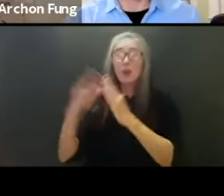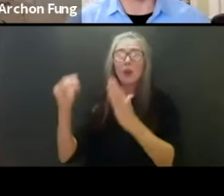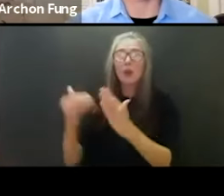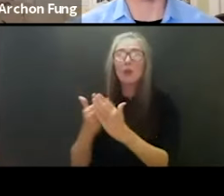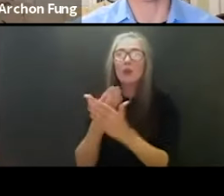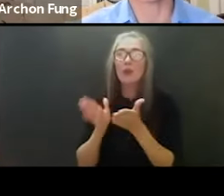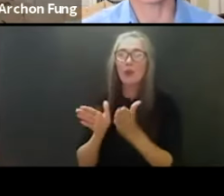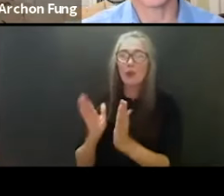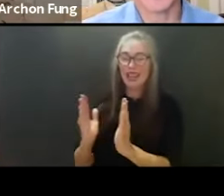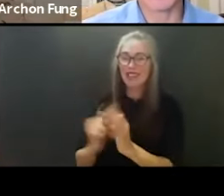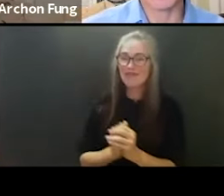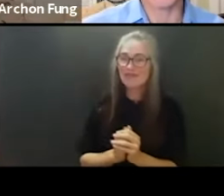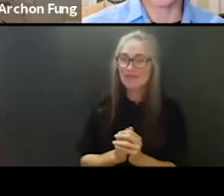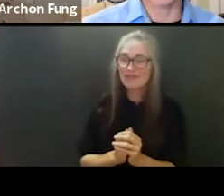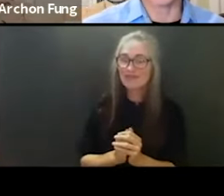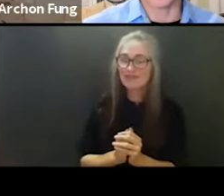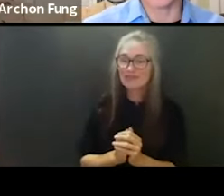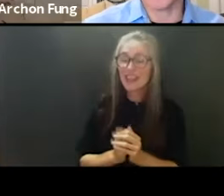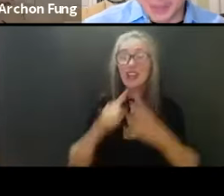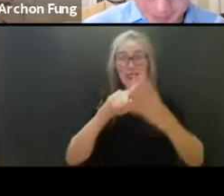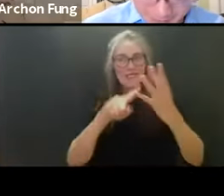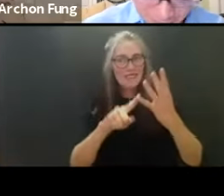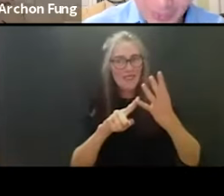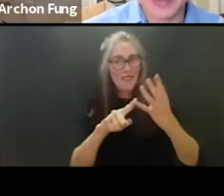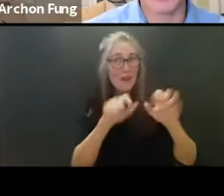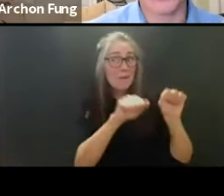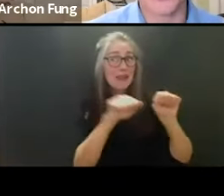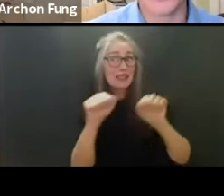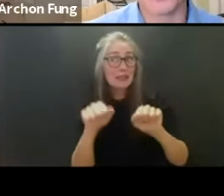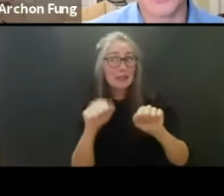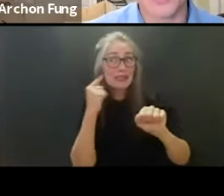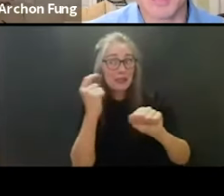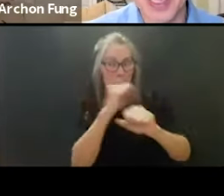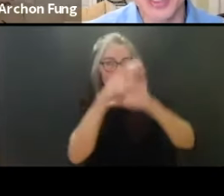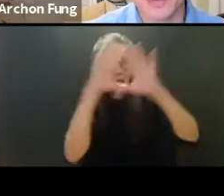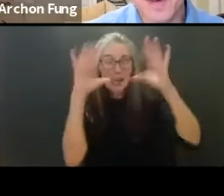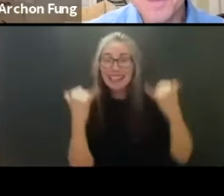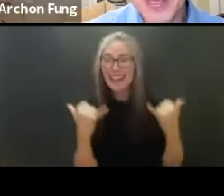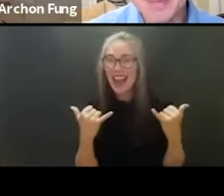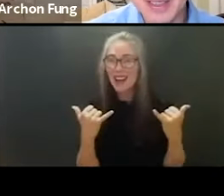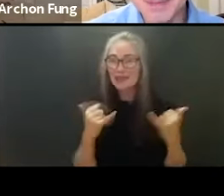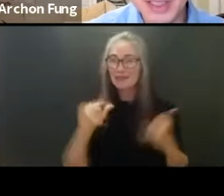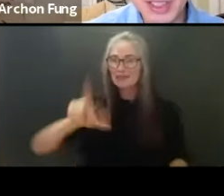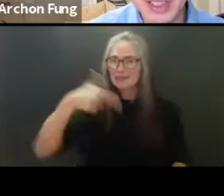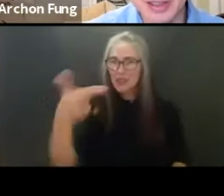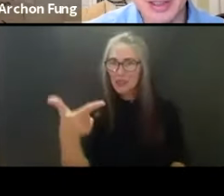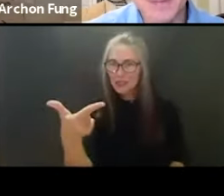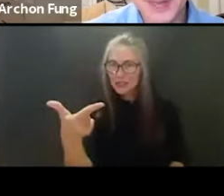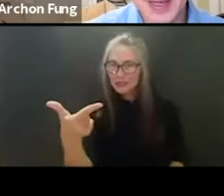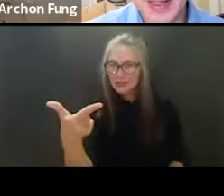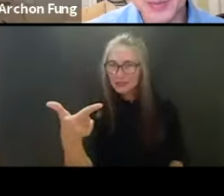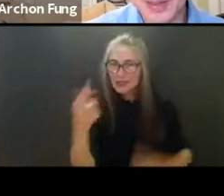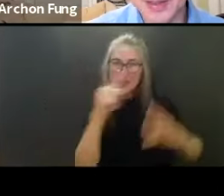my four scenarios. And what I want to do now is invite a little bit of audience participation. In particular,